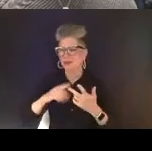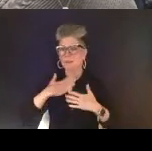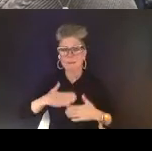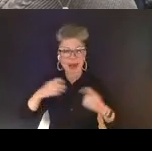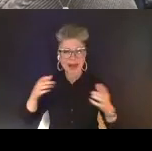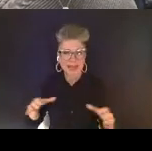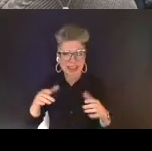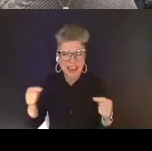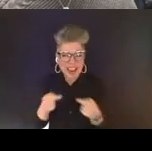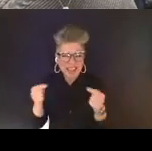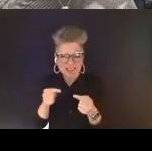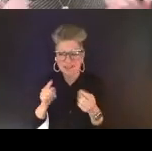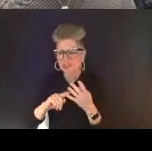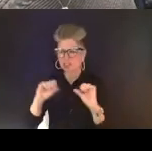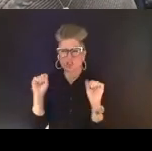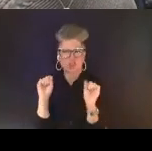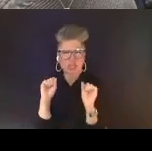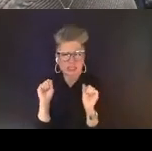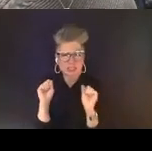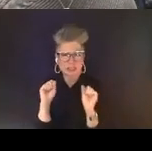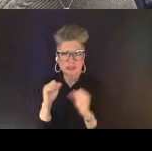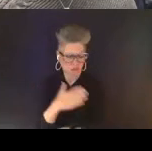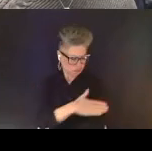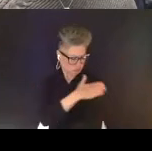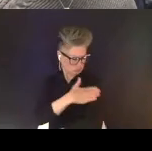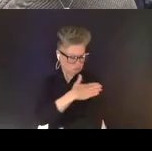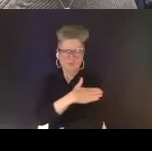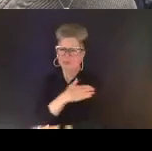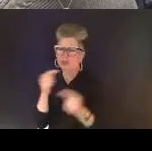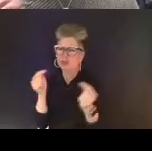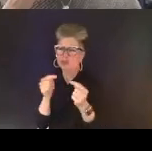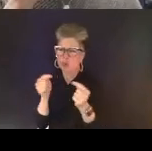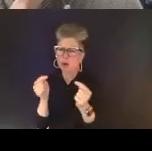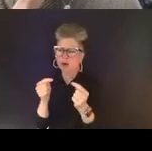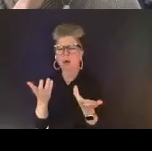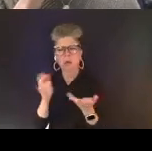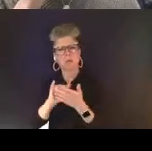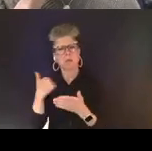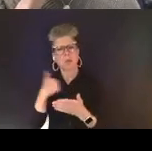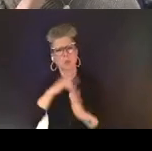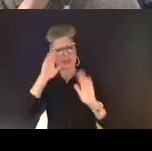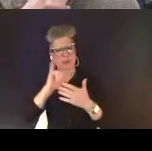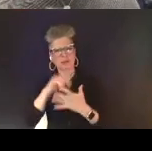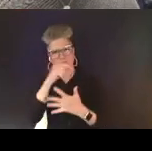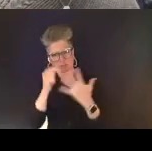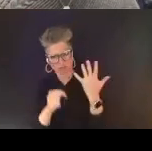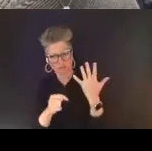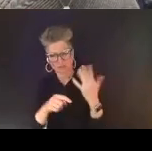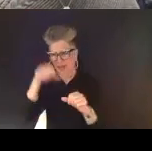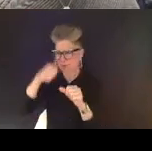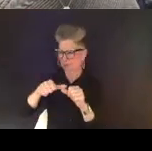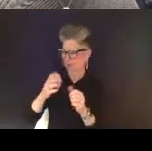pain at the site of that injection. So just to be aware that that is what we anticipate will happen. I remember Dr. Fauci